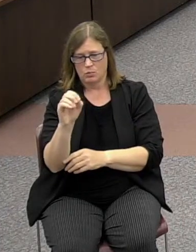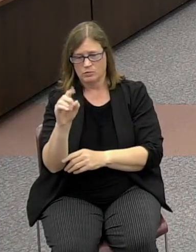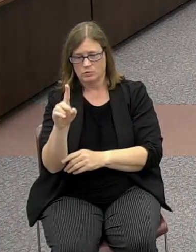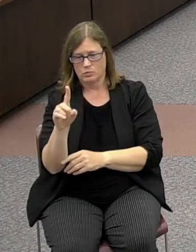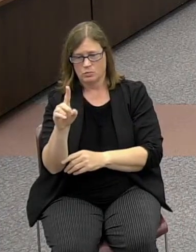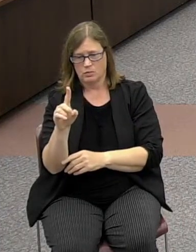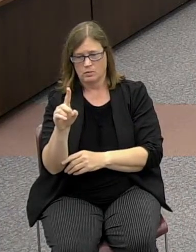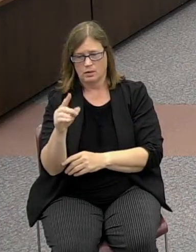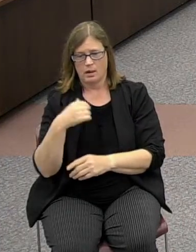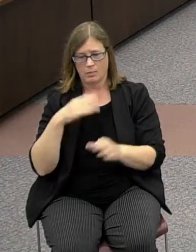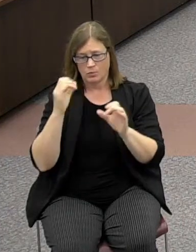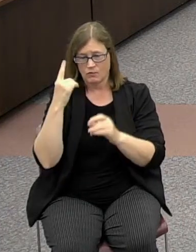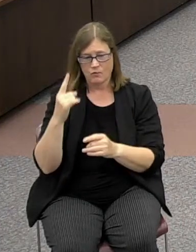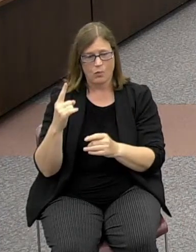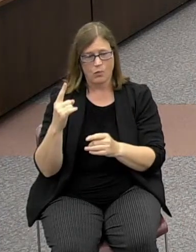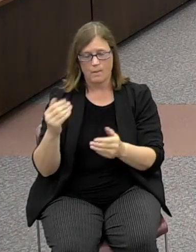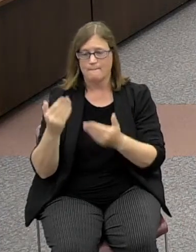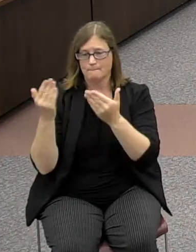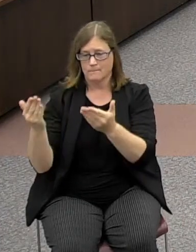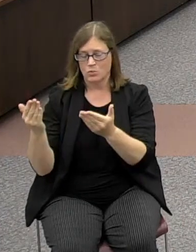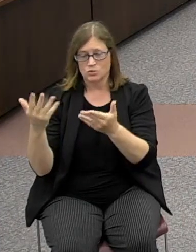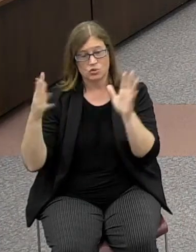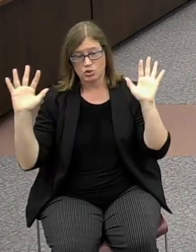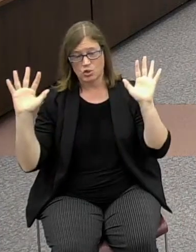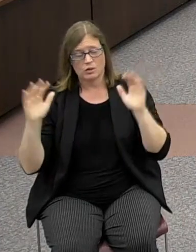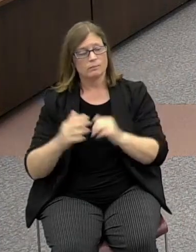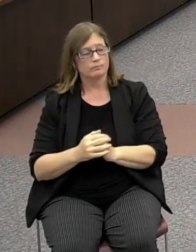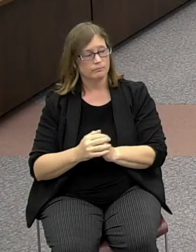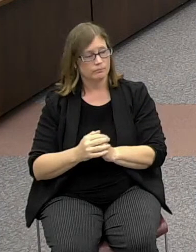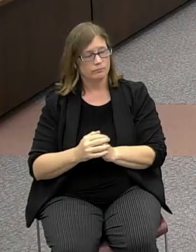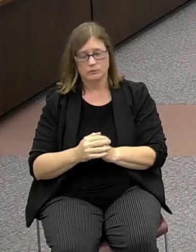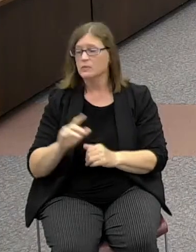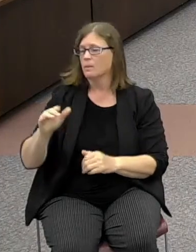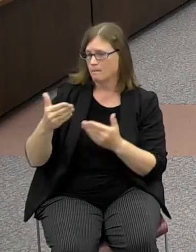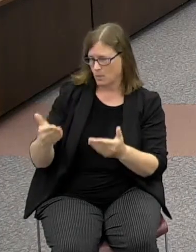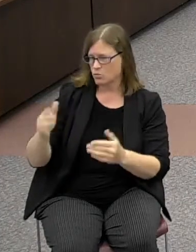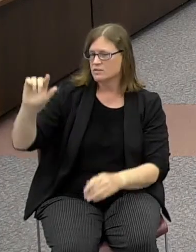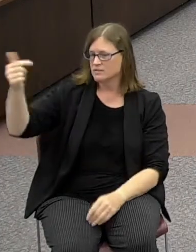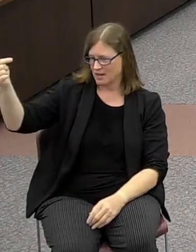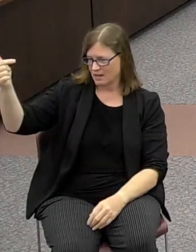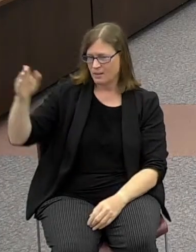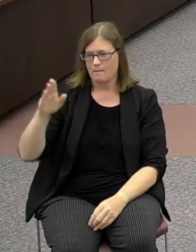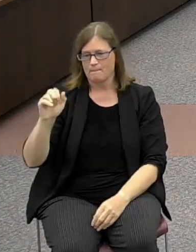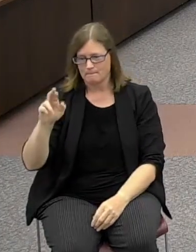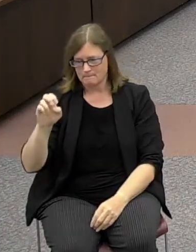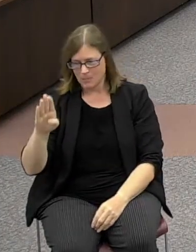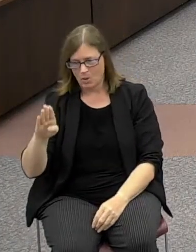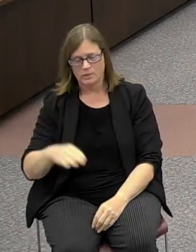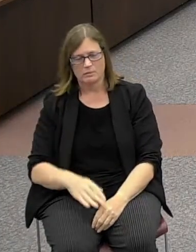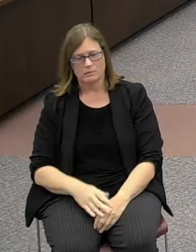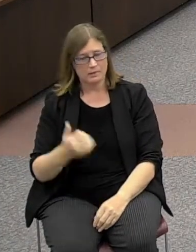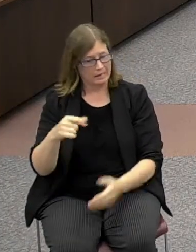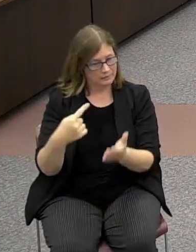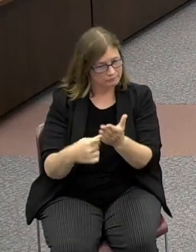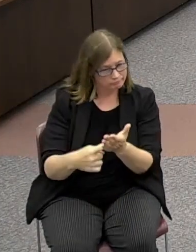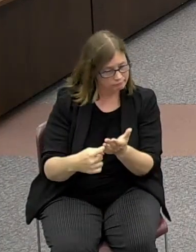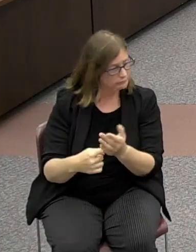adjournment, I'll be looking for a motion to adjourn. Tony's motion. Barb second. Any